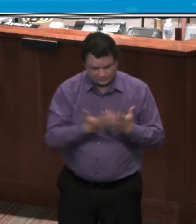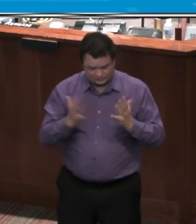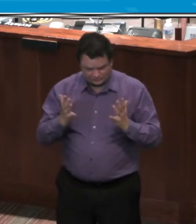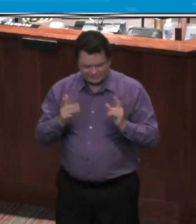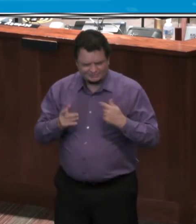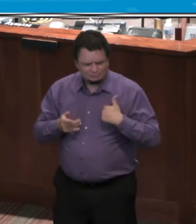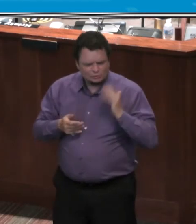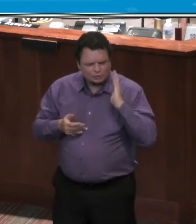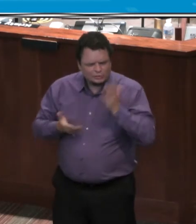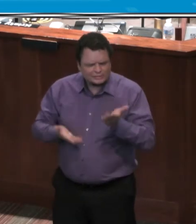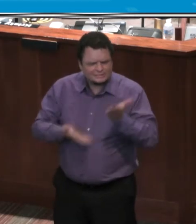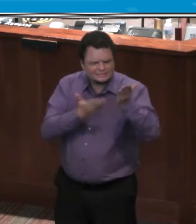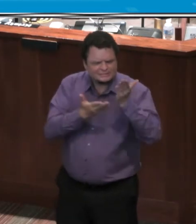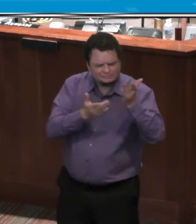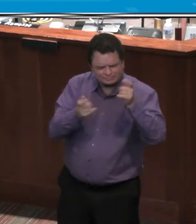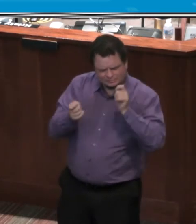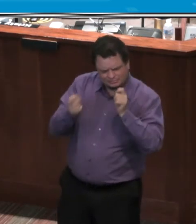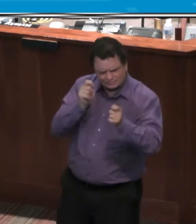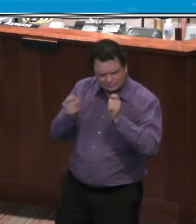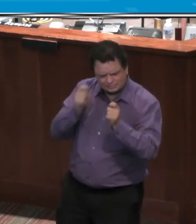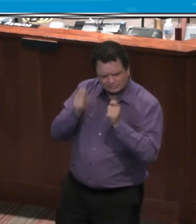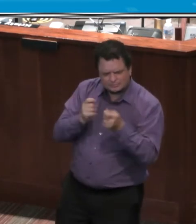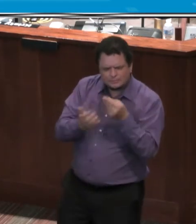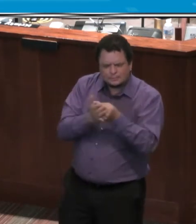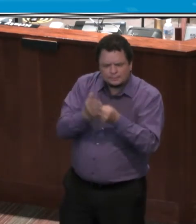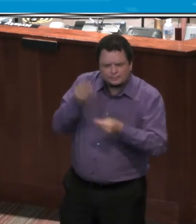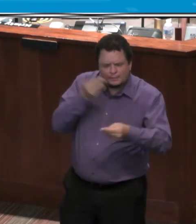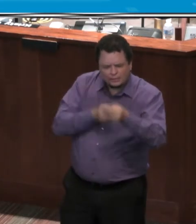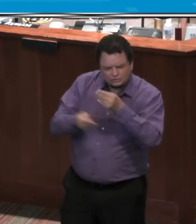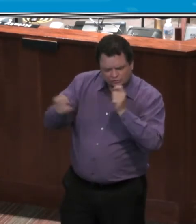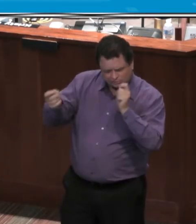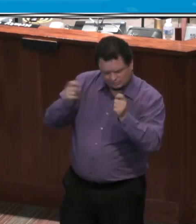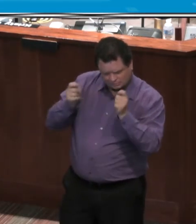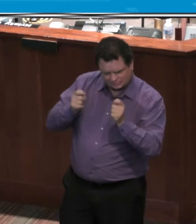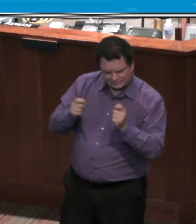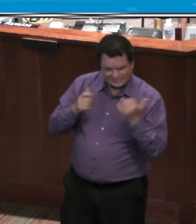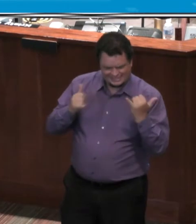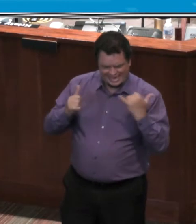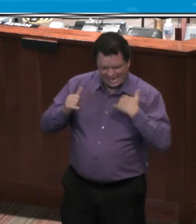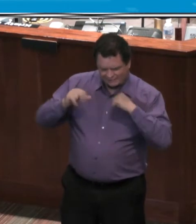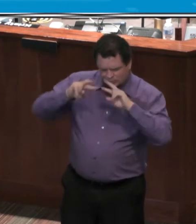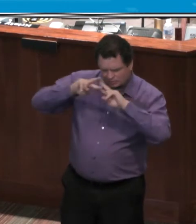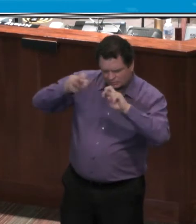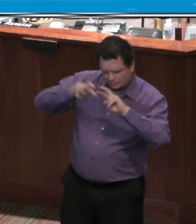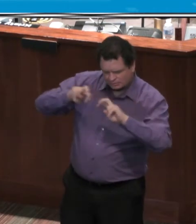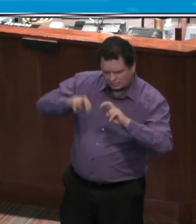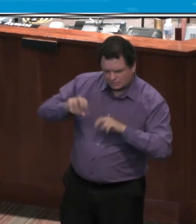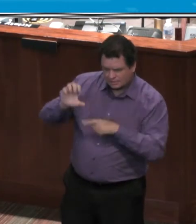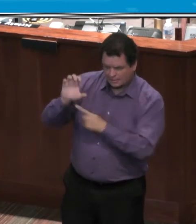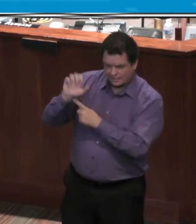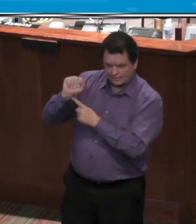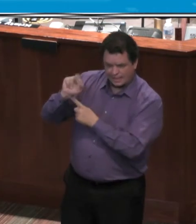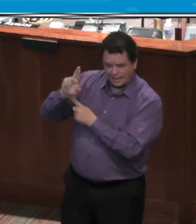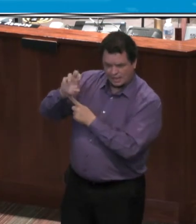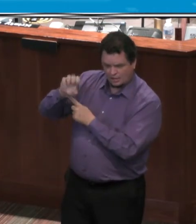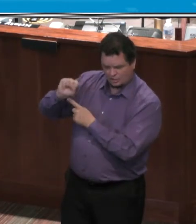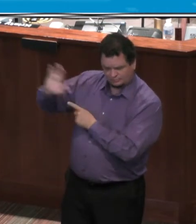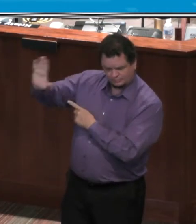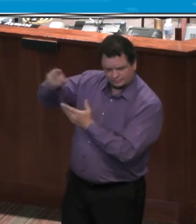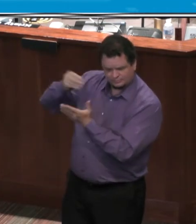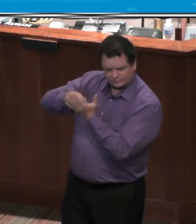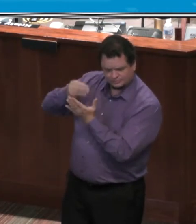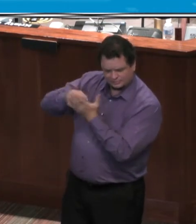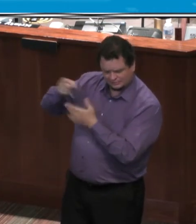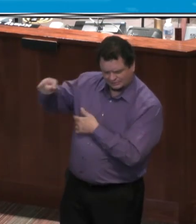that way we start looking at how much of the CARES money has actually been spent compared to the actual budget as